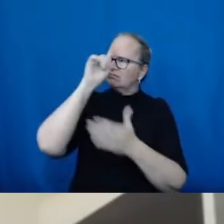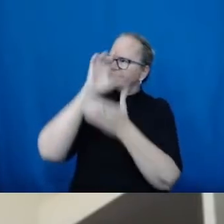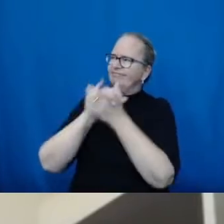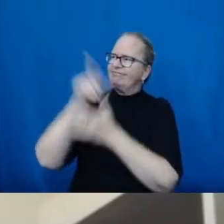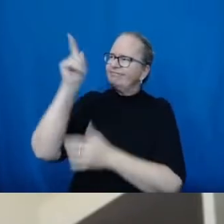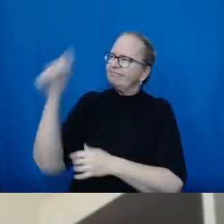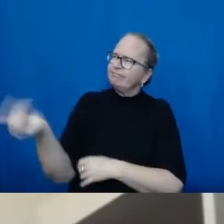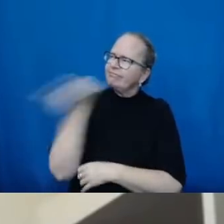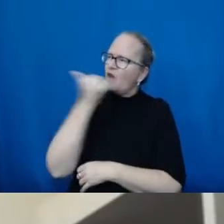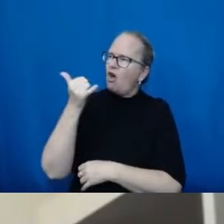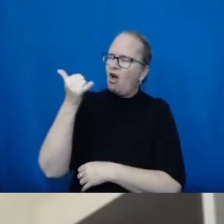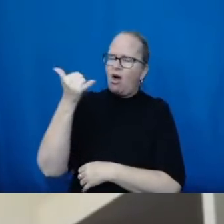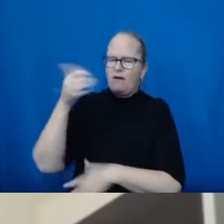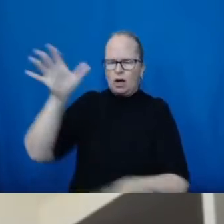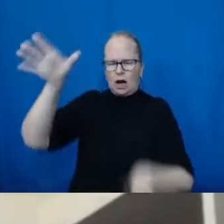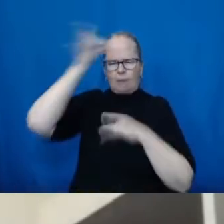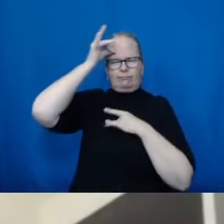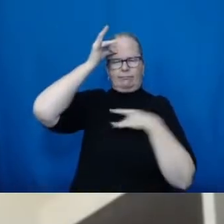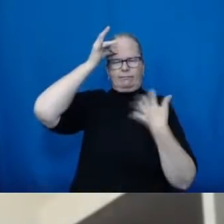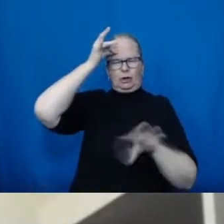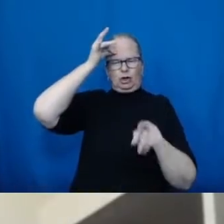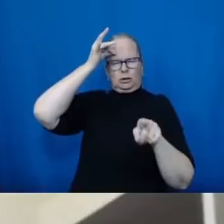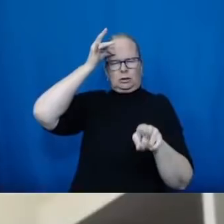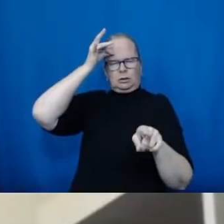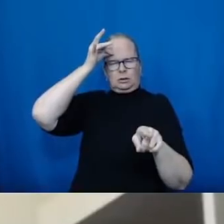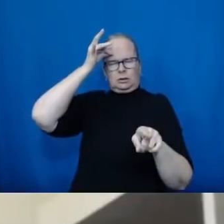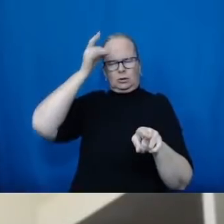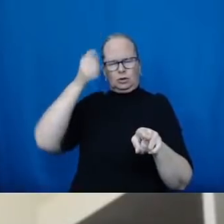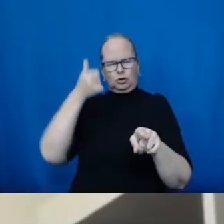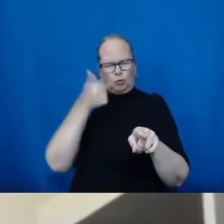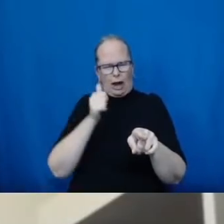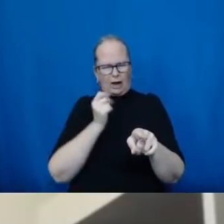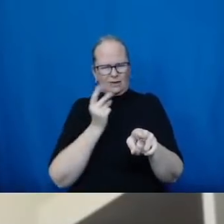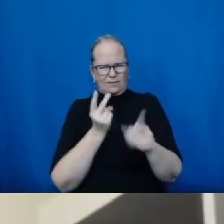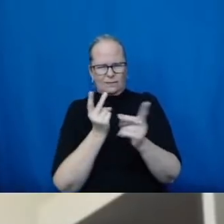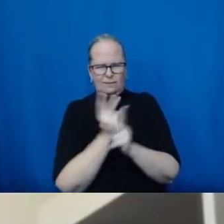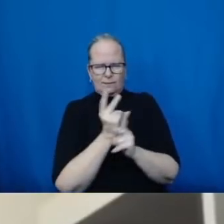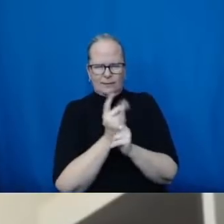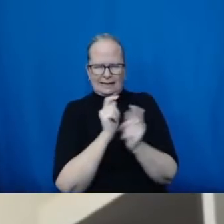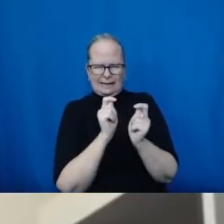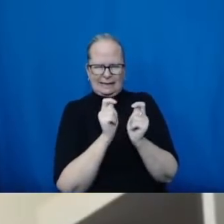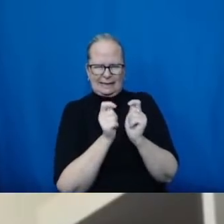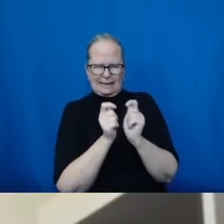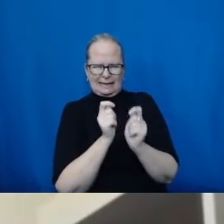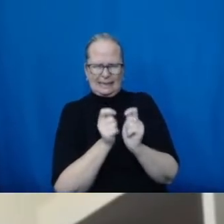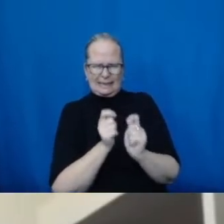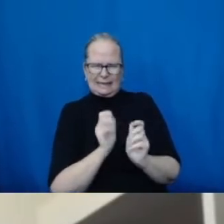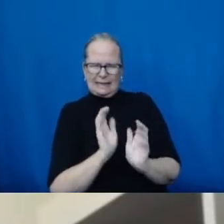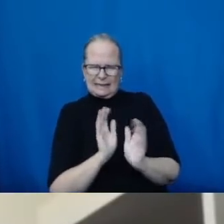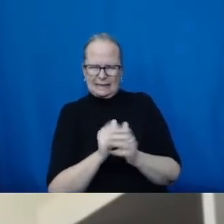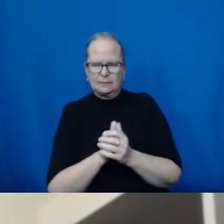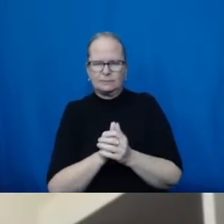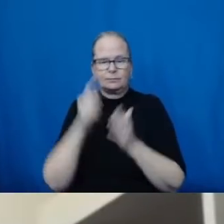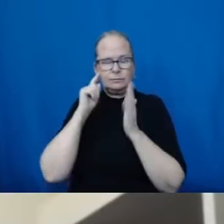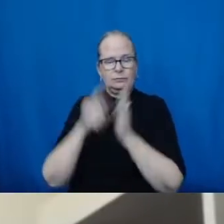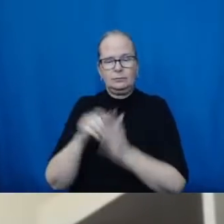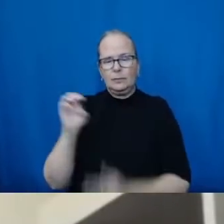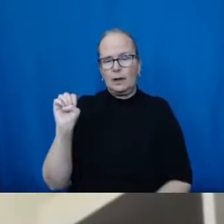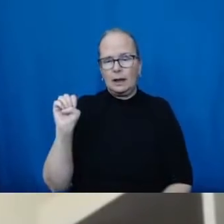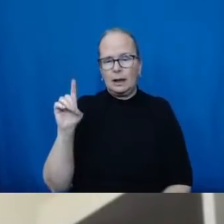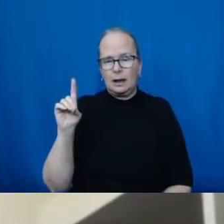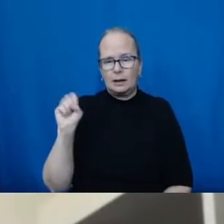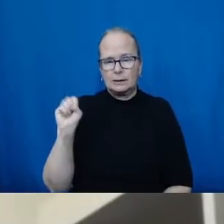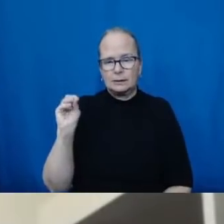it's someone, we're seeing this in Edson now, where there's a sudden significant uptake in vaccination